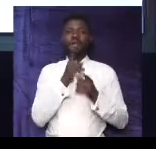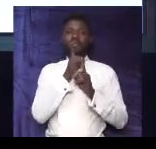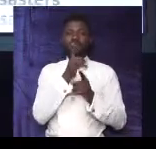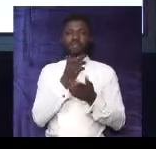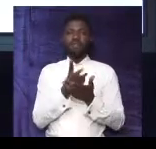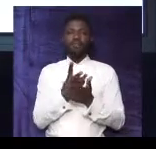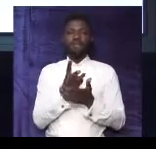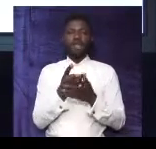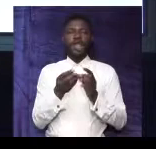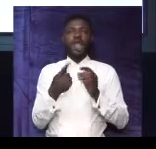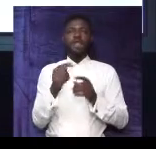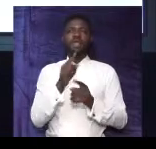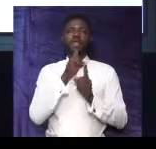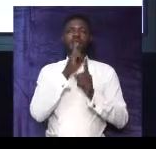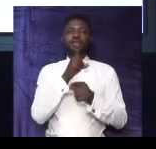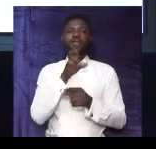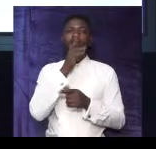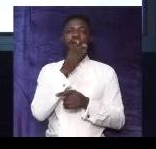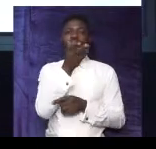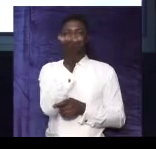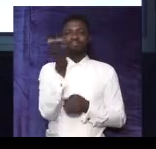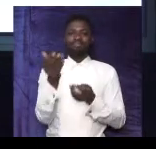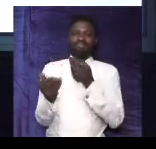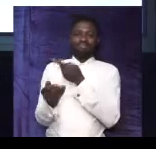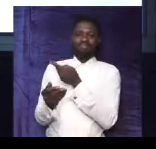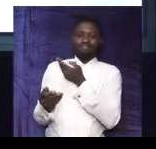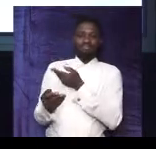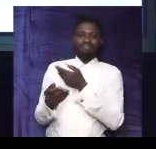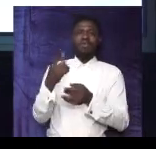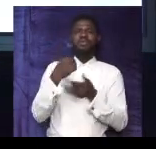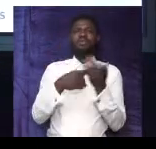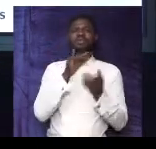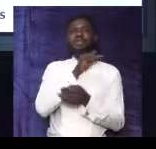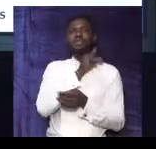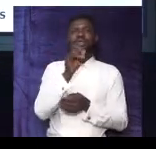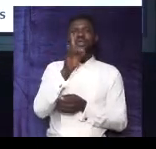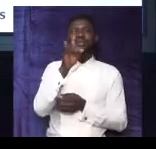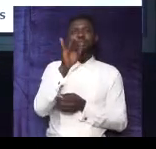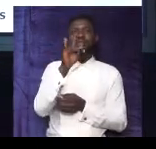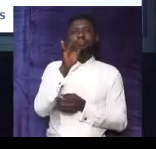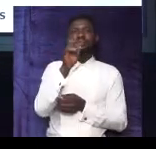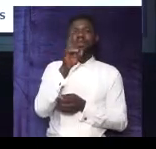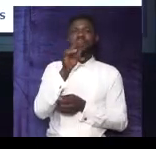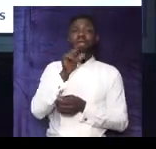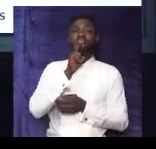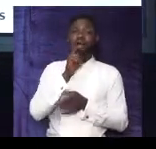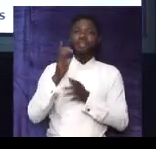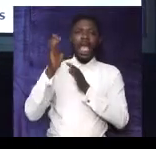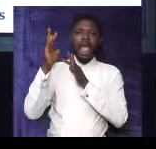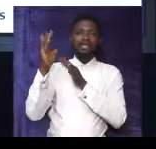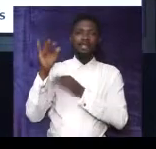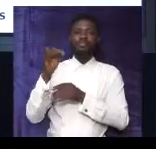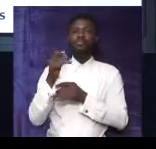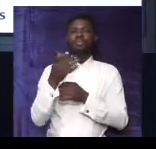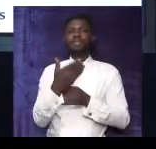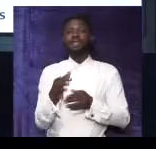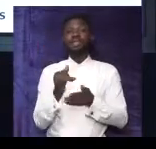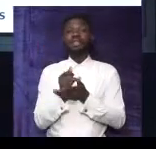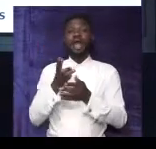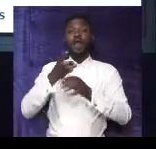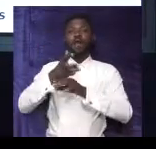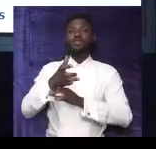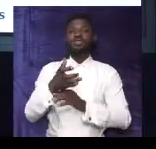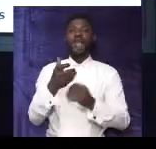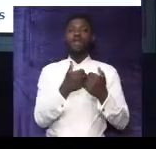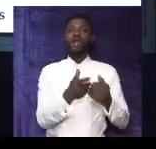you've answered. The answers are these. What is a disaster? A disaster is an unexpected event